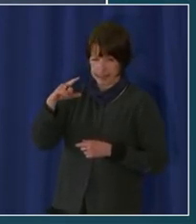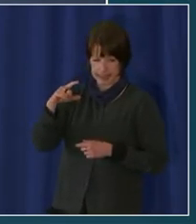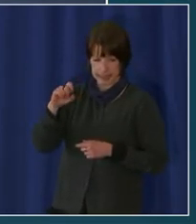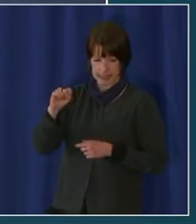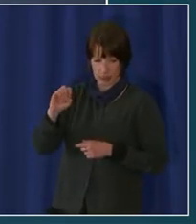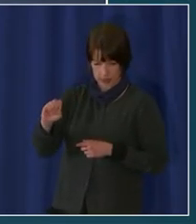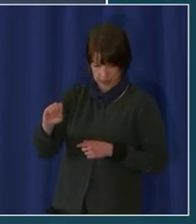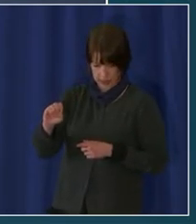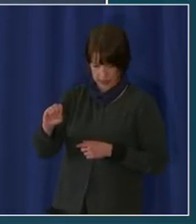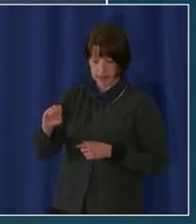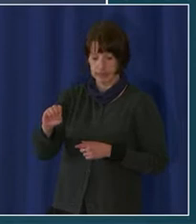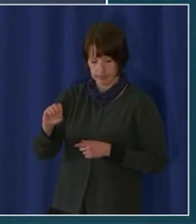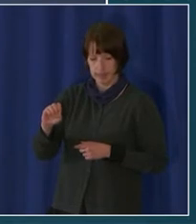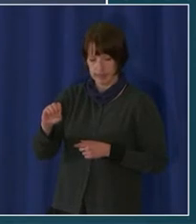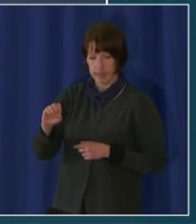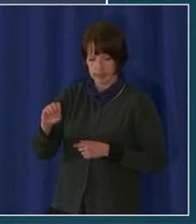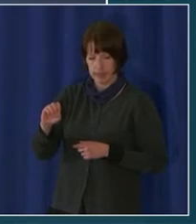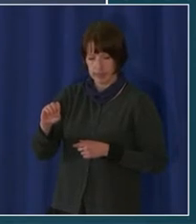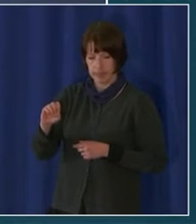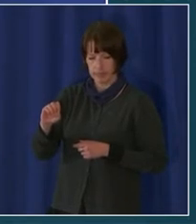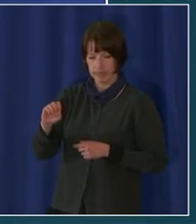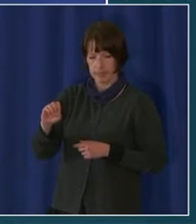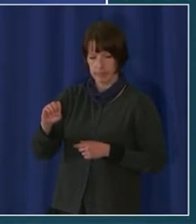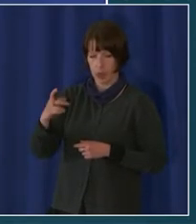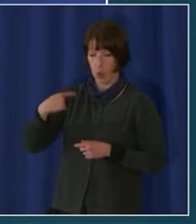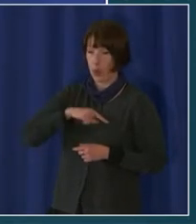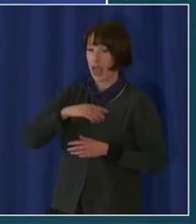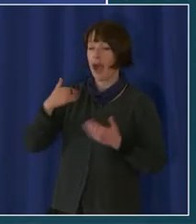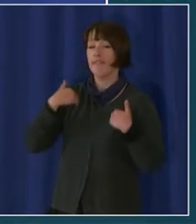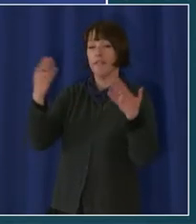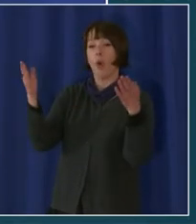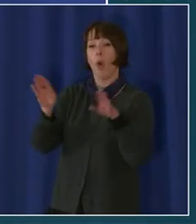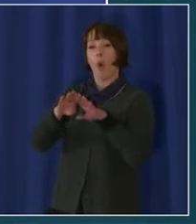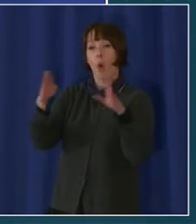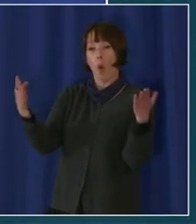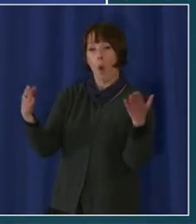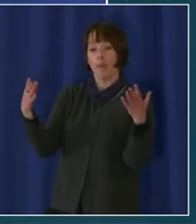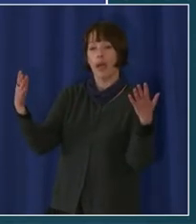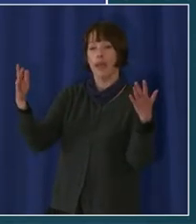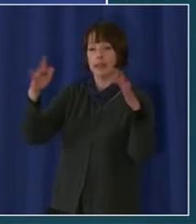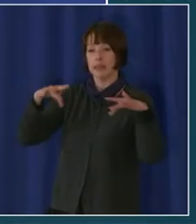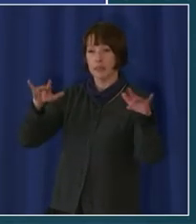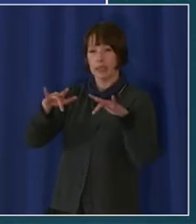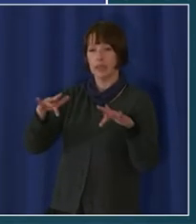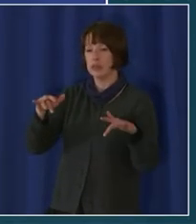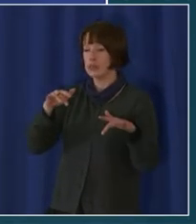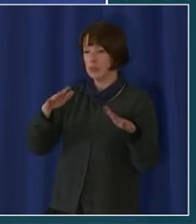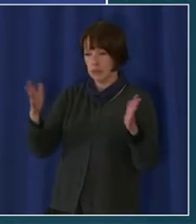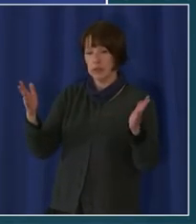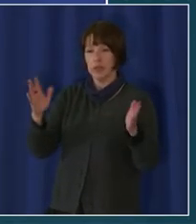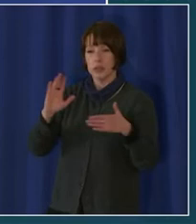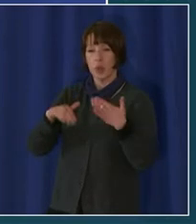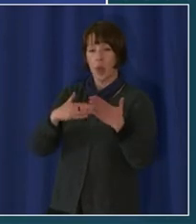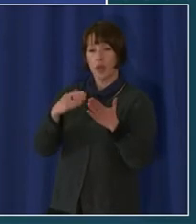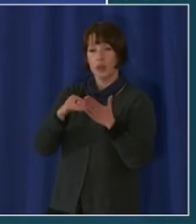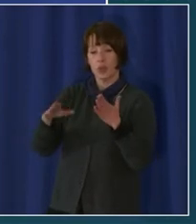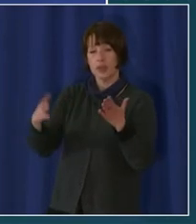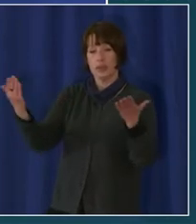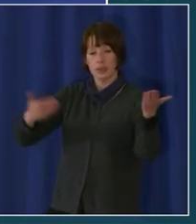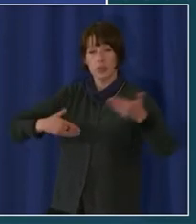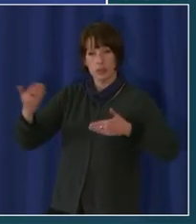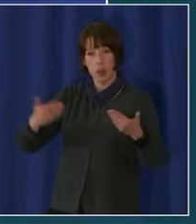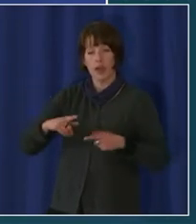Southeast. And we have an open space, so there are no students that are turned away from the space,